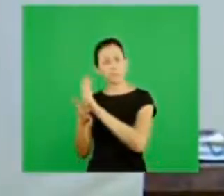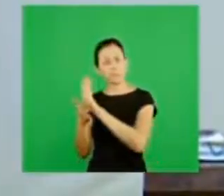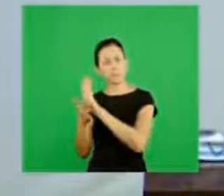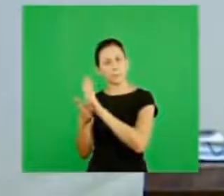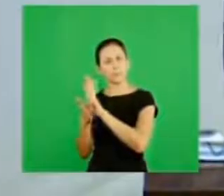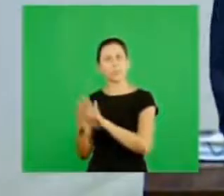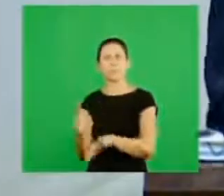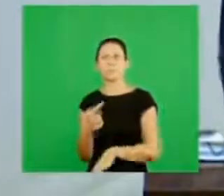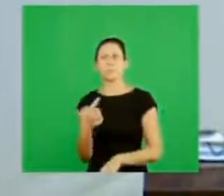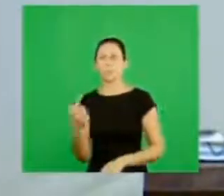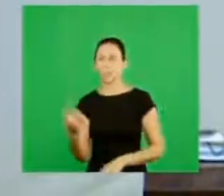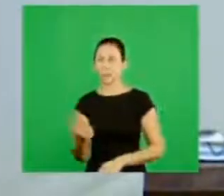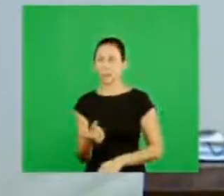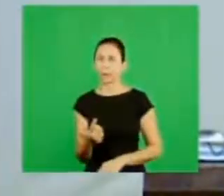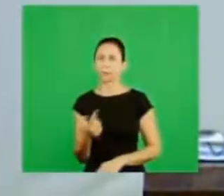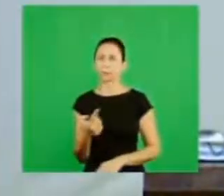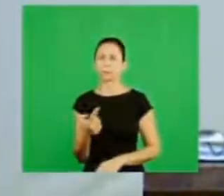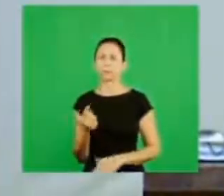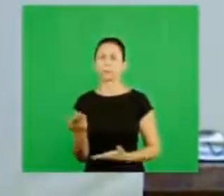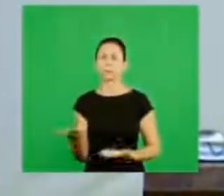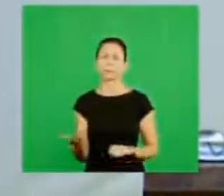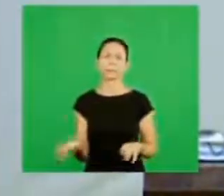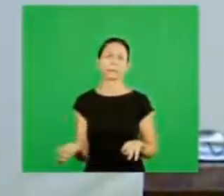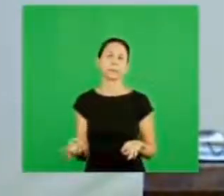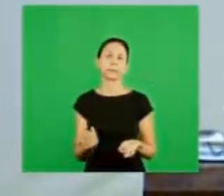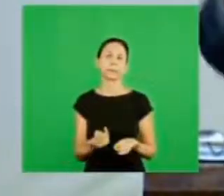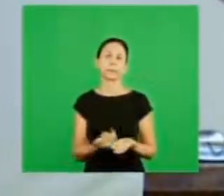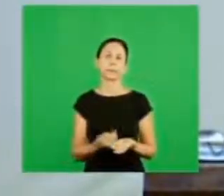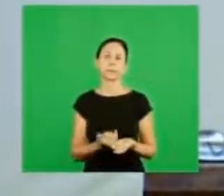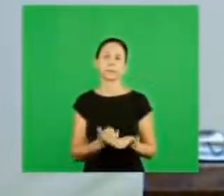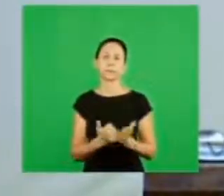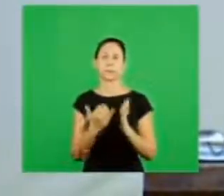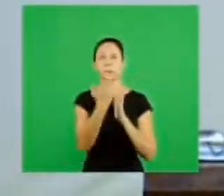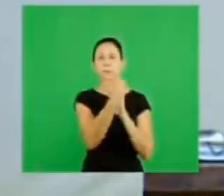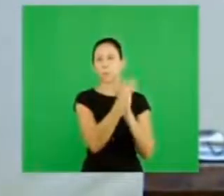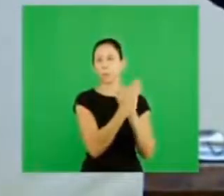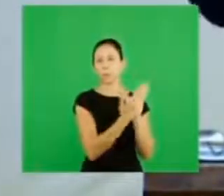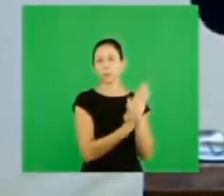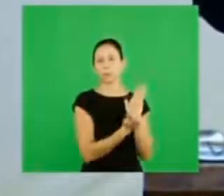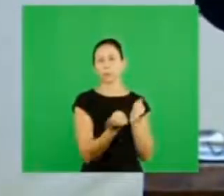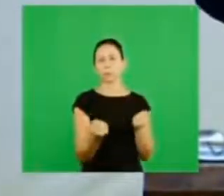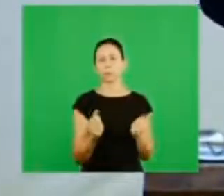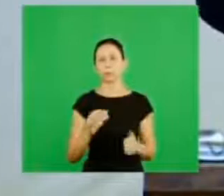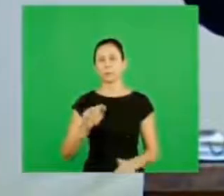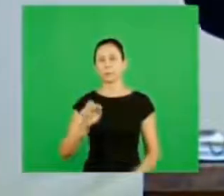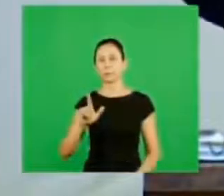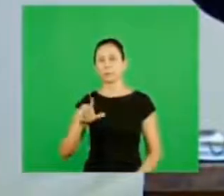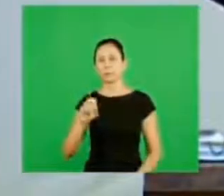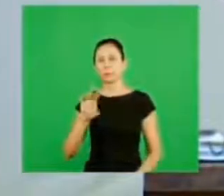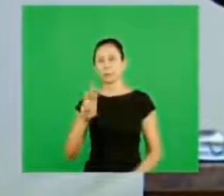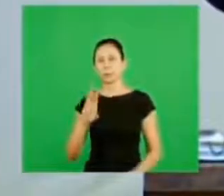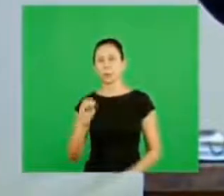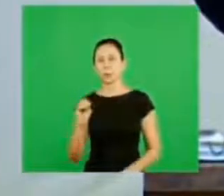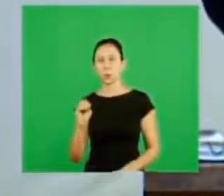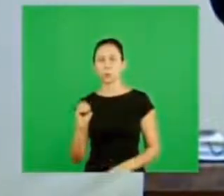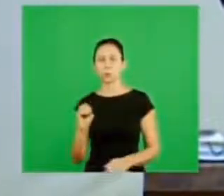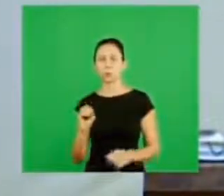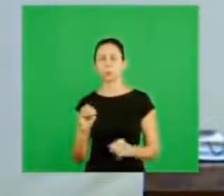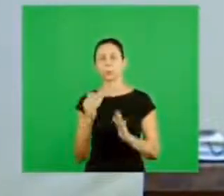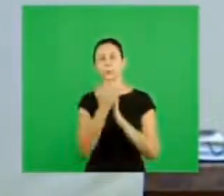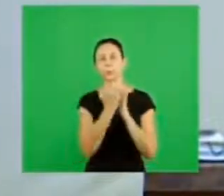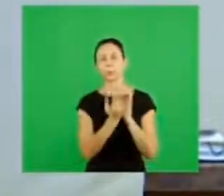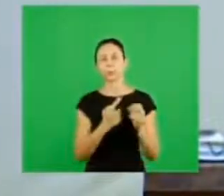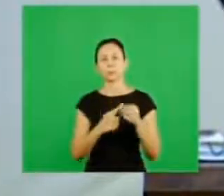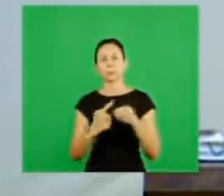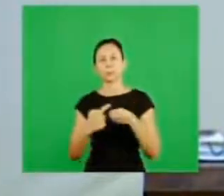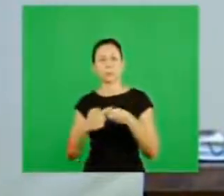not simply, you know, we look at this and we applaud when these problems are addressed. There's various